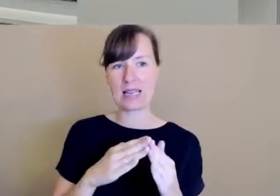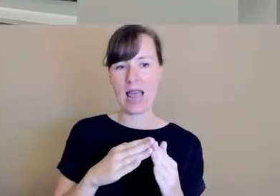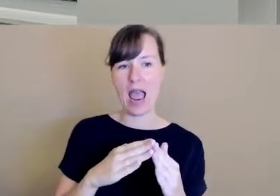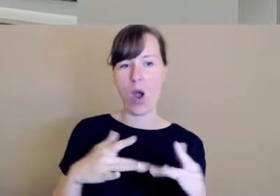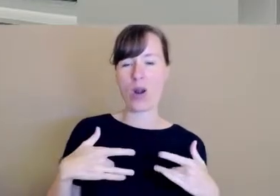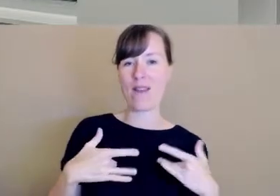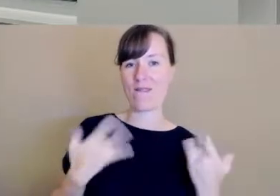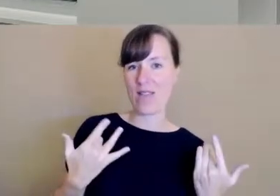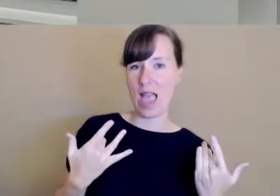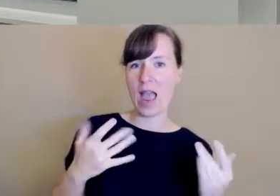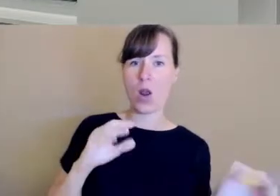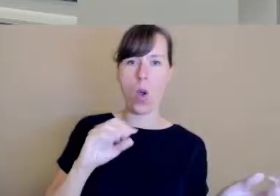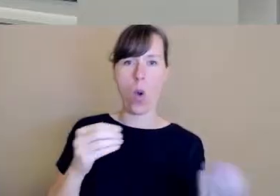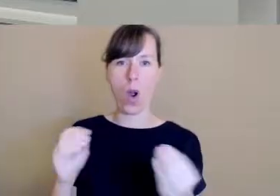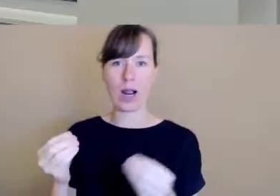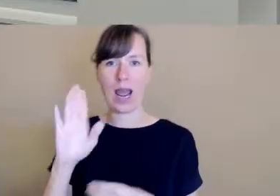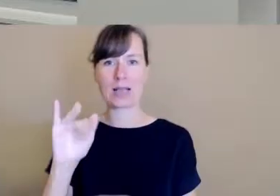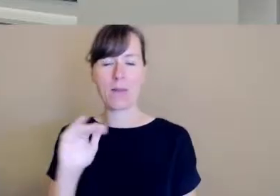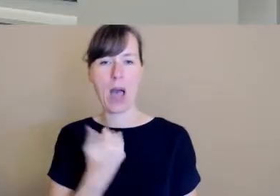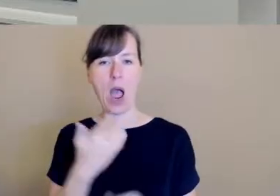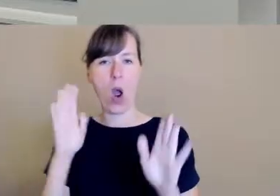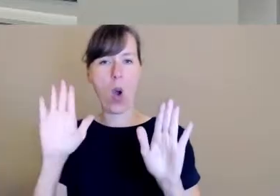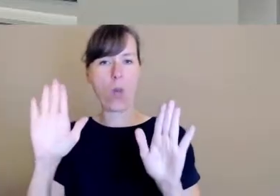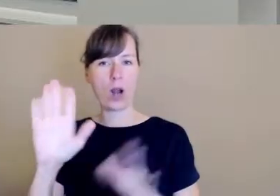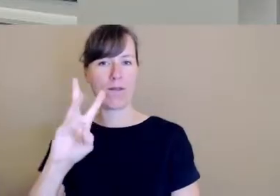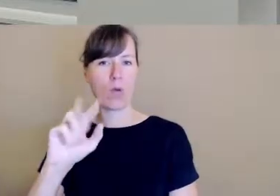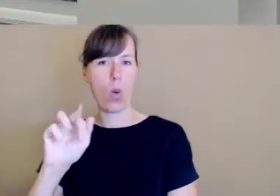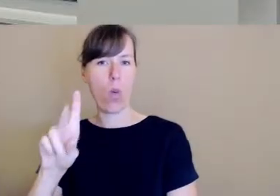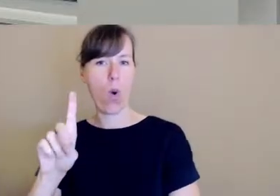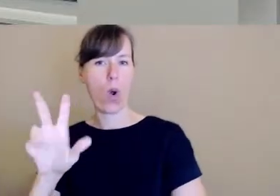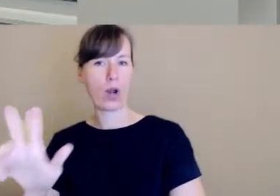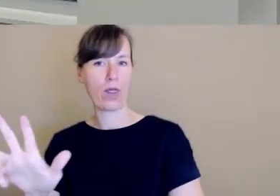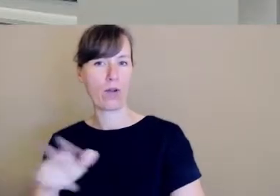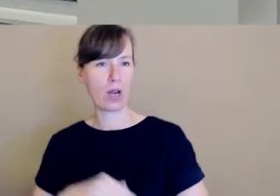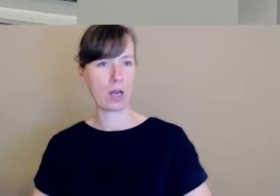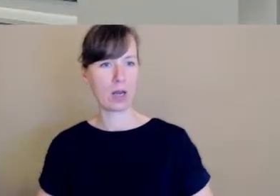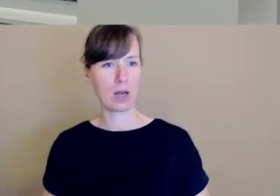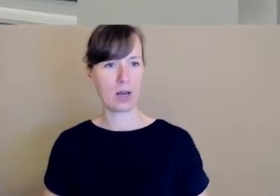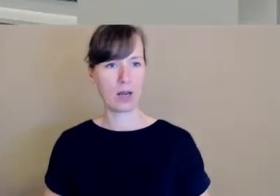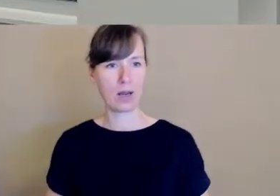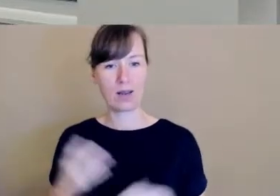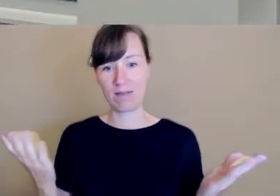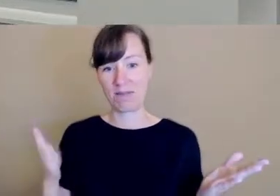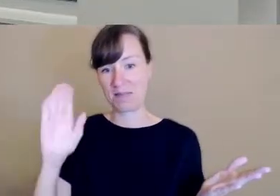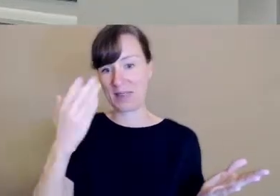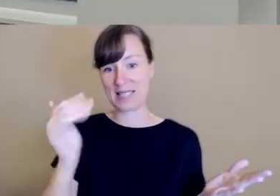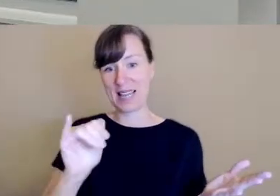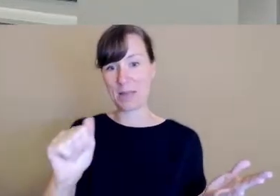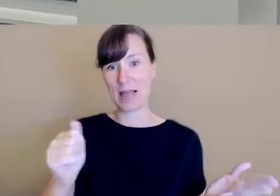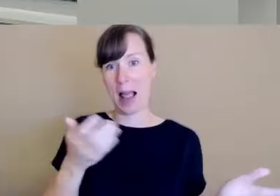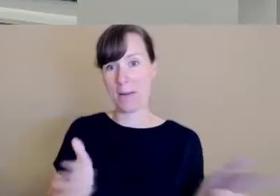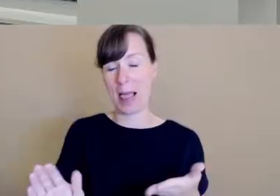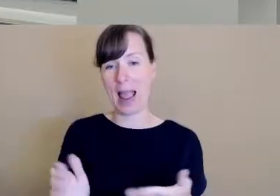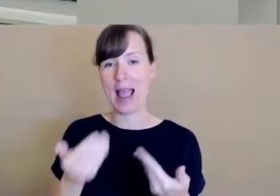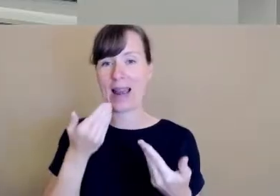wonderful Ward 3. That seems like a plan. Thank